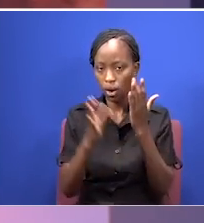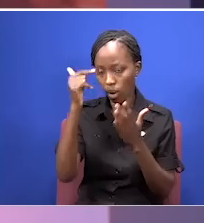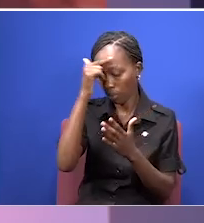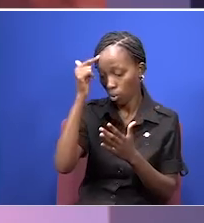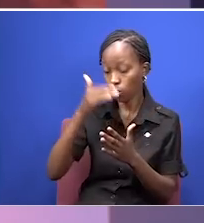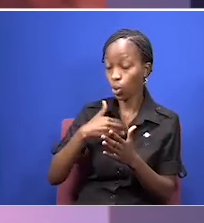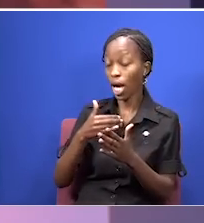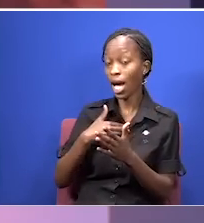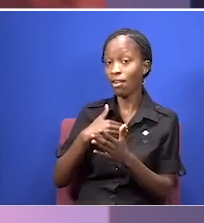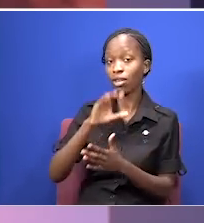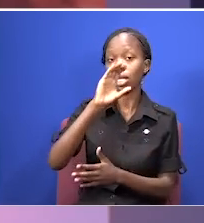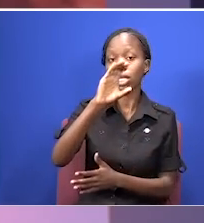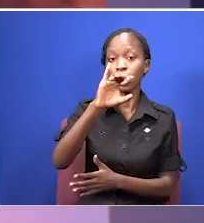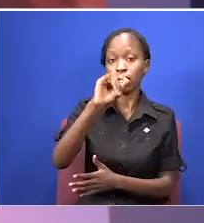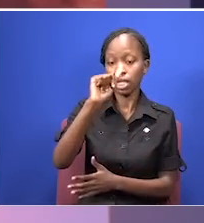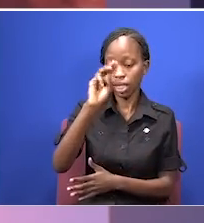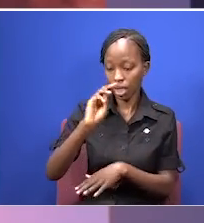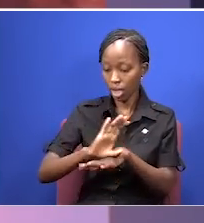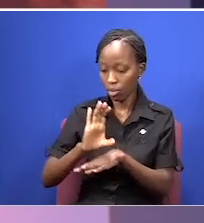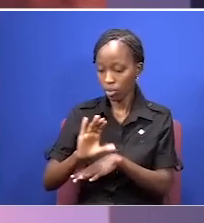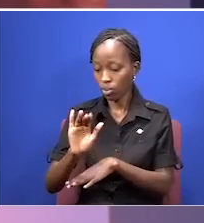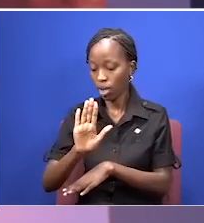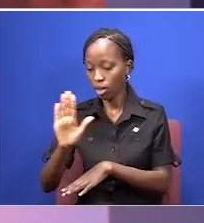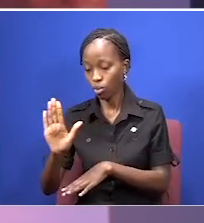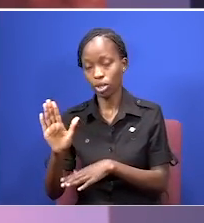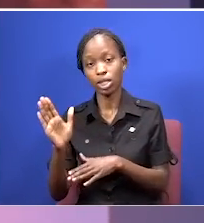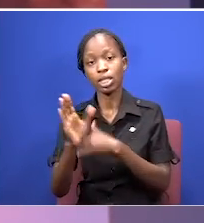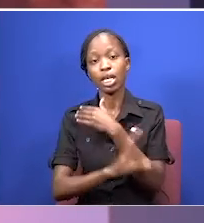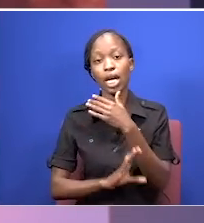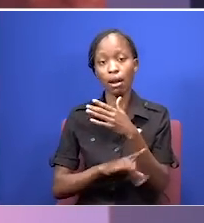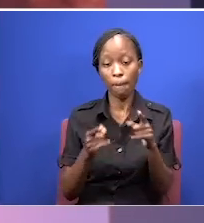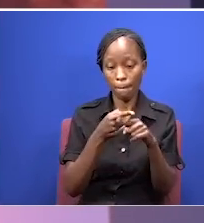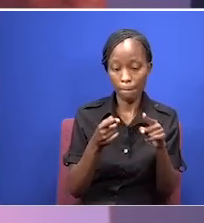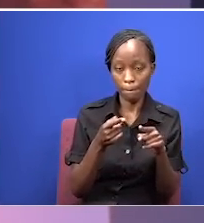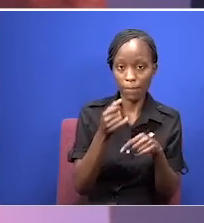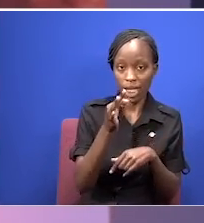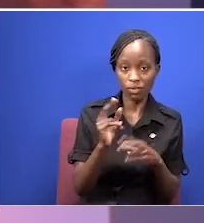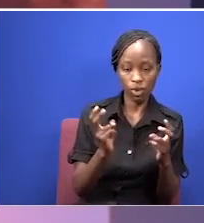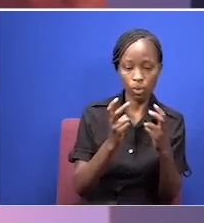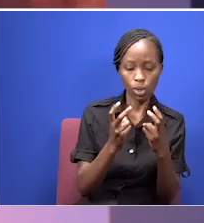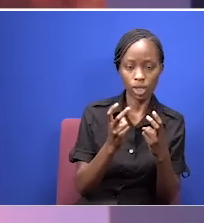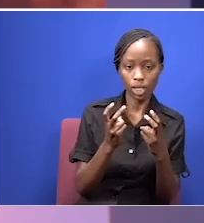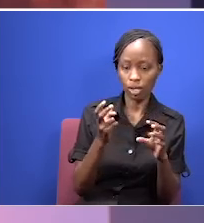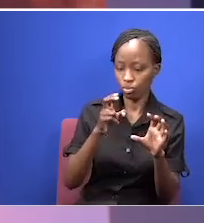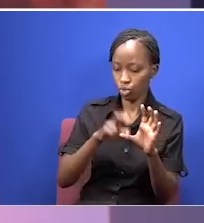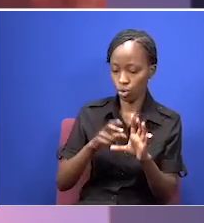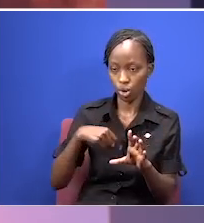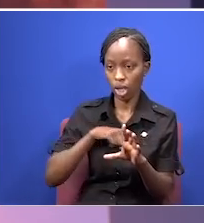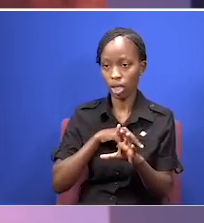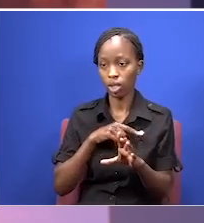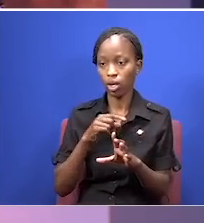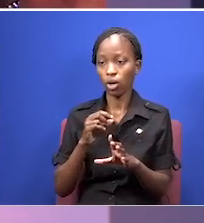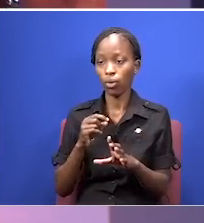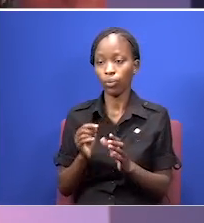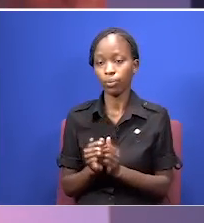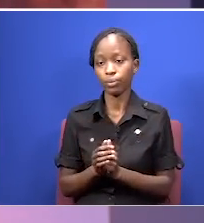have saturn assemblies in those countries but of course if you are with us or if you have join us or maybe you are looking